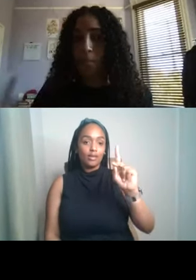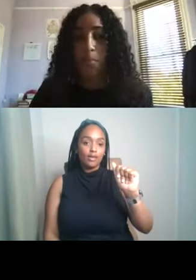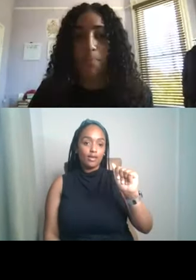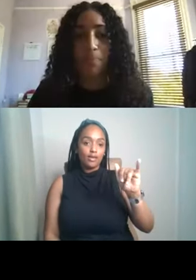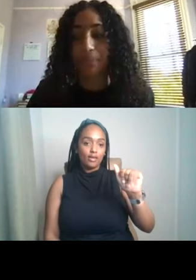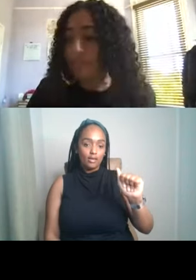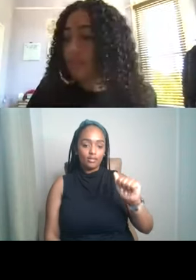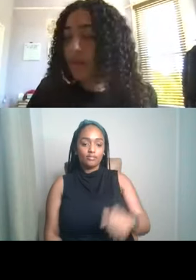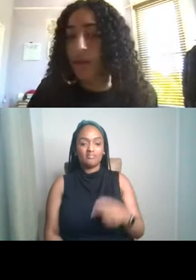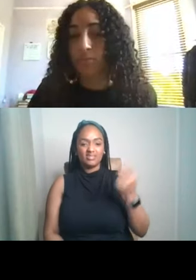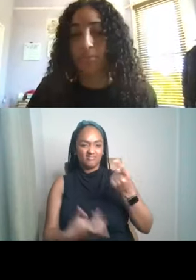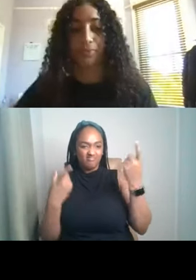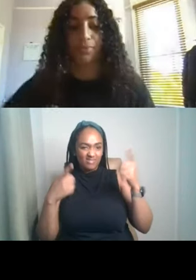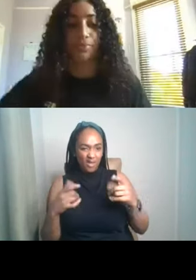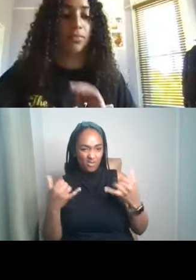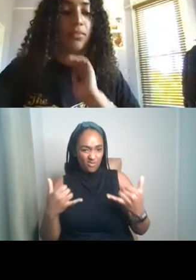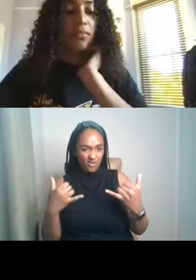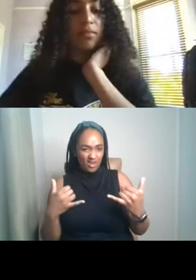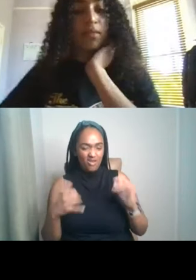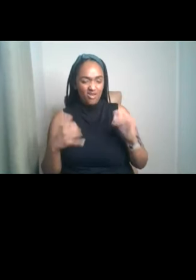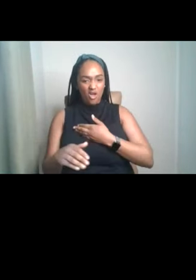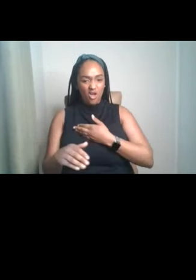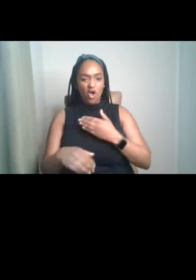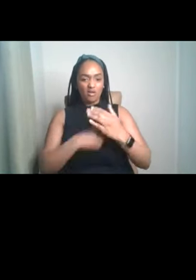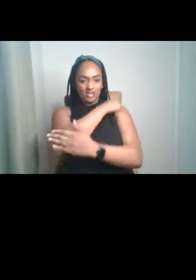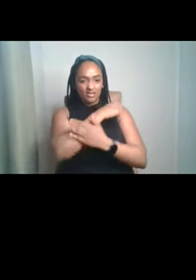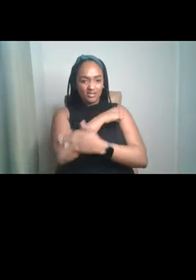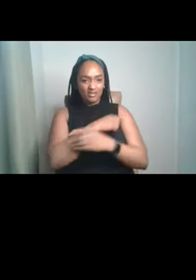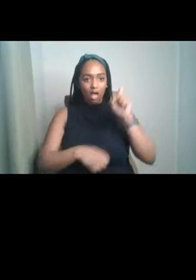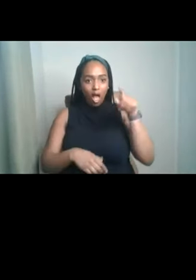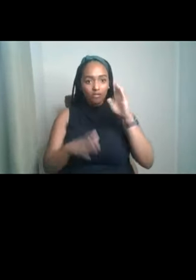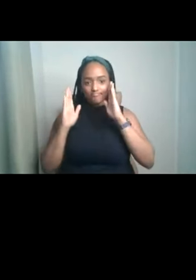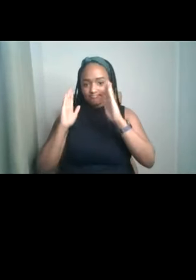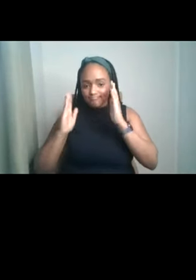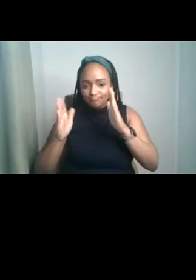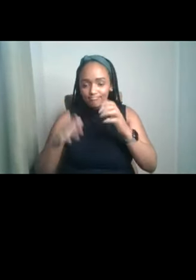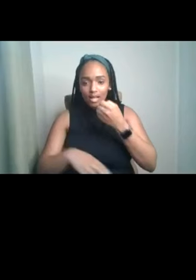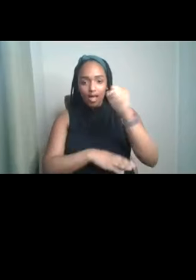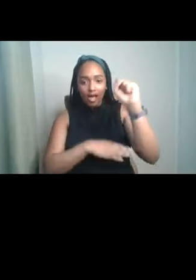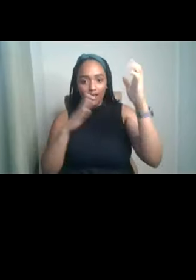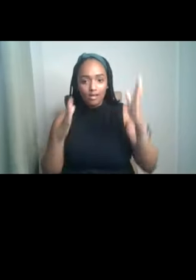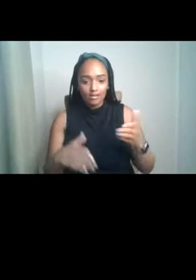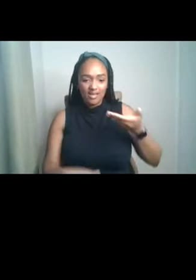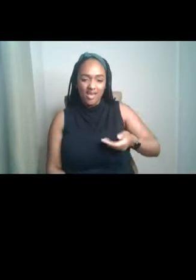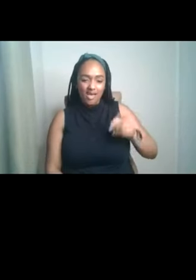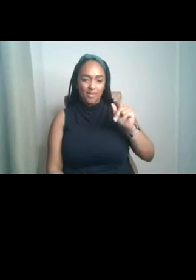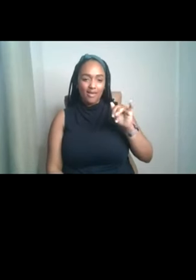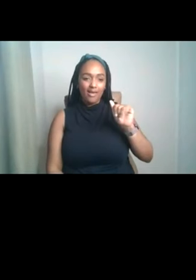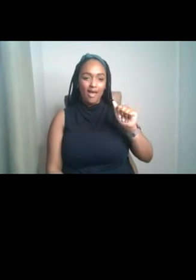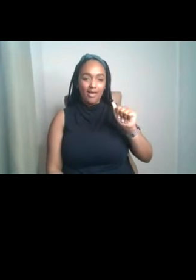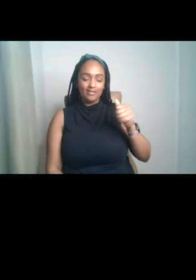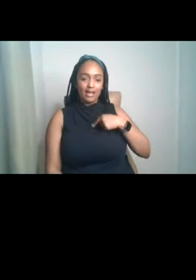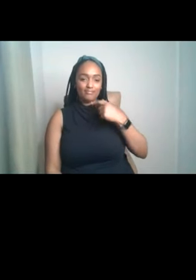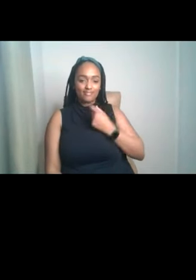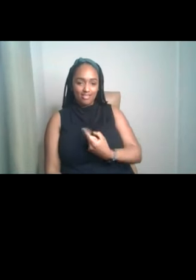Something is happening in our country right now today that needs our attention and our activism. I'm Kaya and I'm 11. I'm Lily and I'm 10.